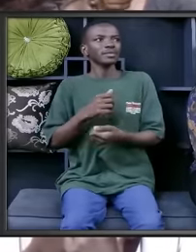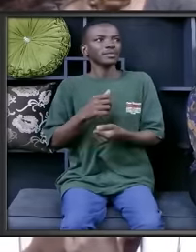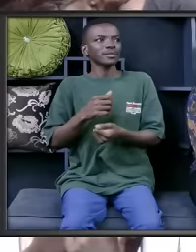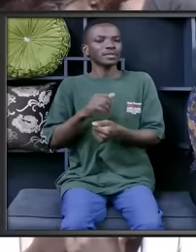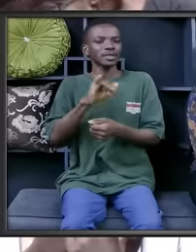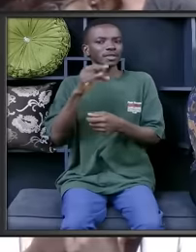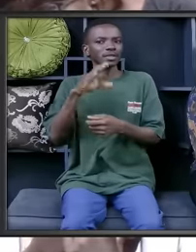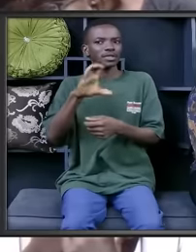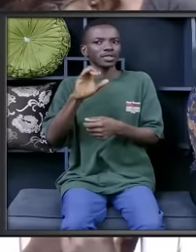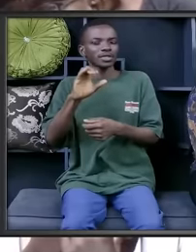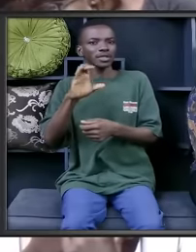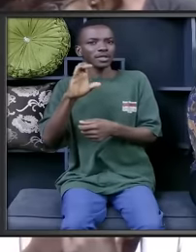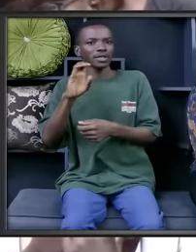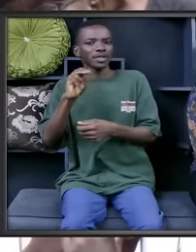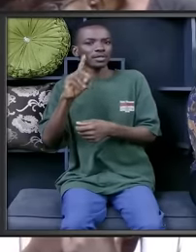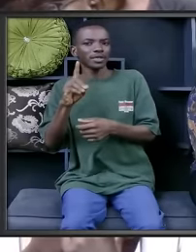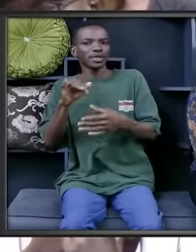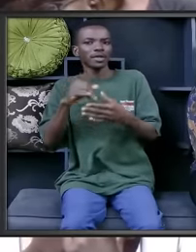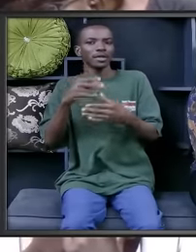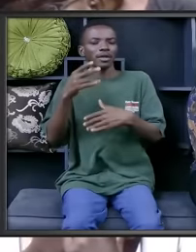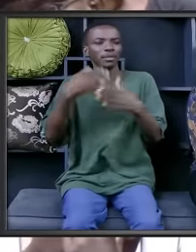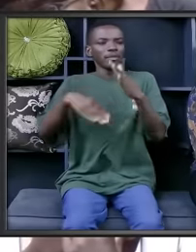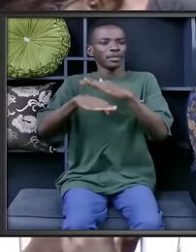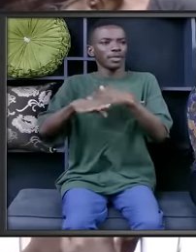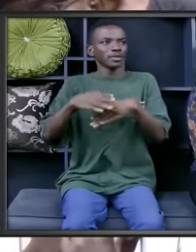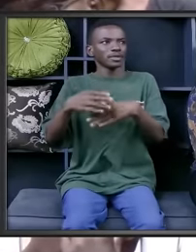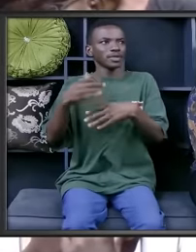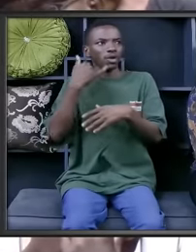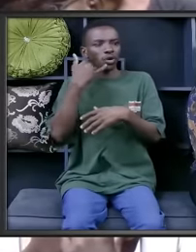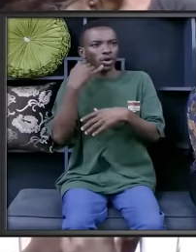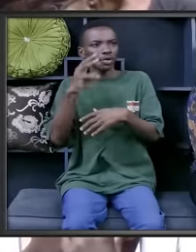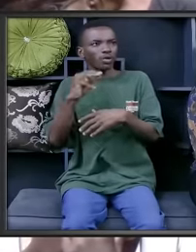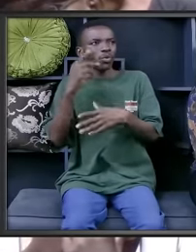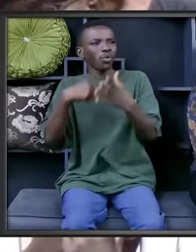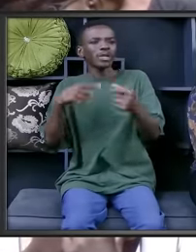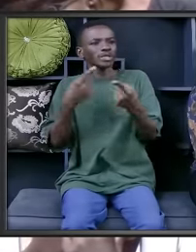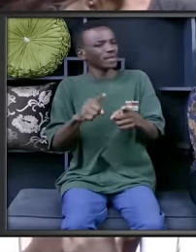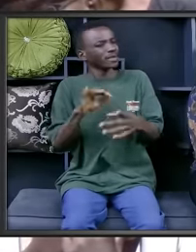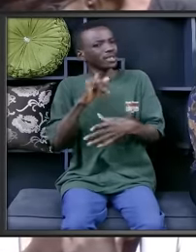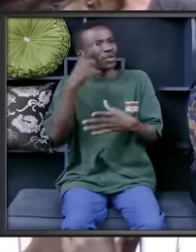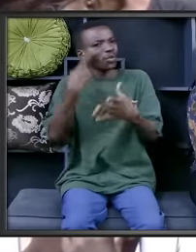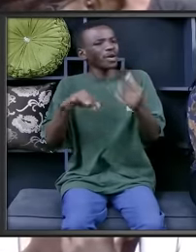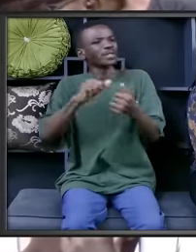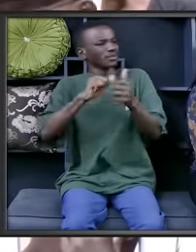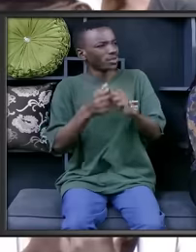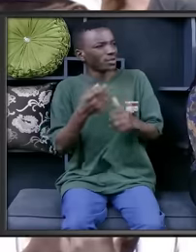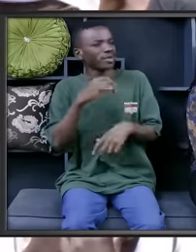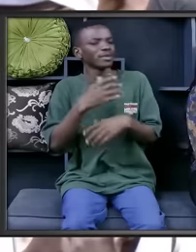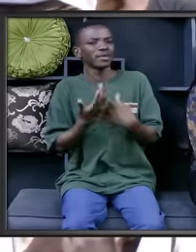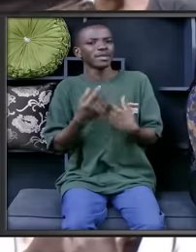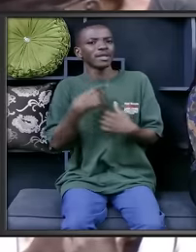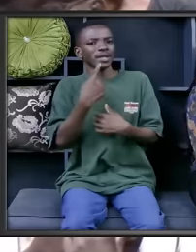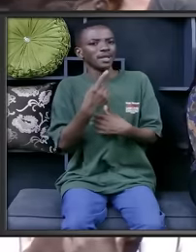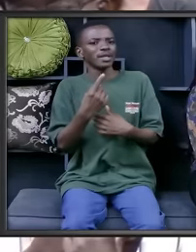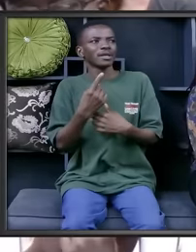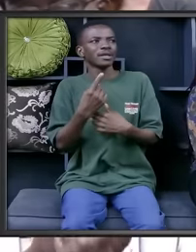the CMD for FMC abakliki. That doctors on come carry phone call him. Tell him say what's in the house. What is your problem? He tell